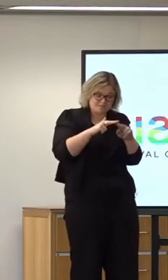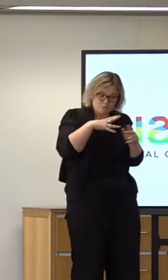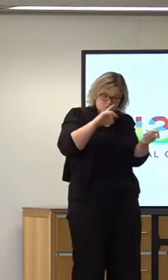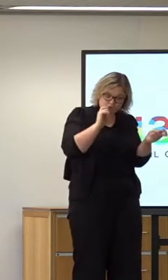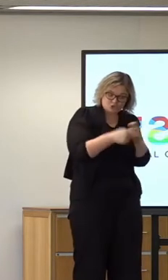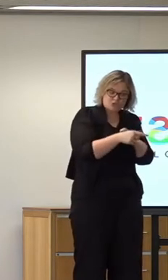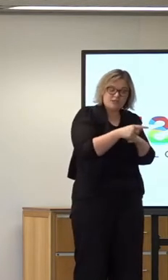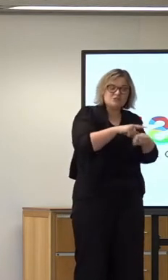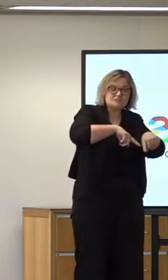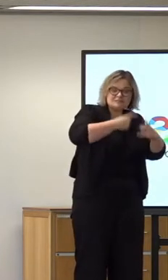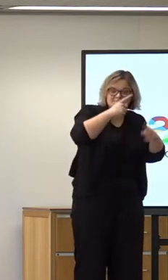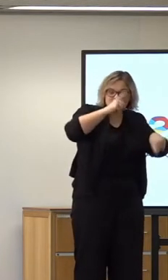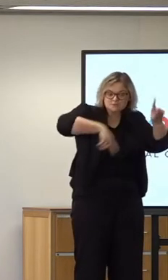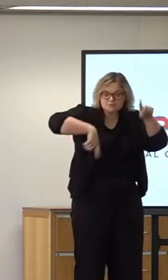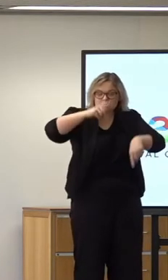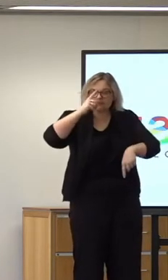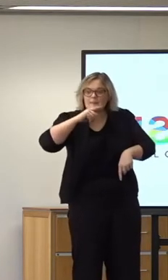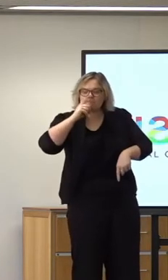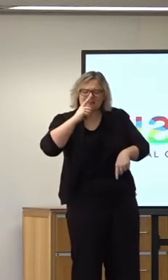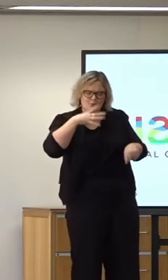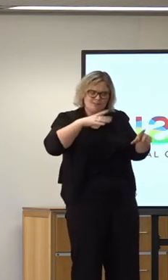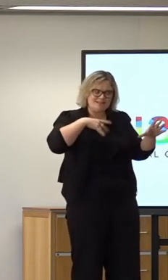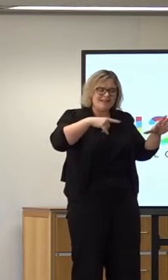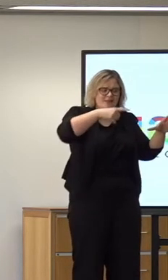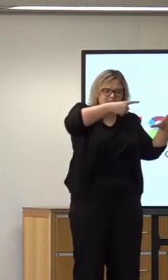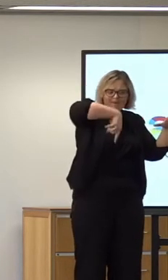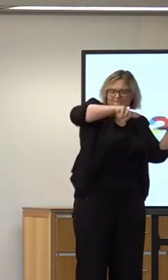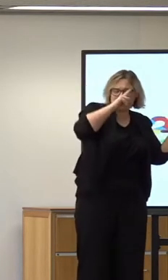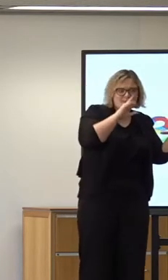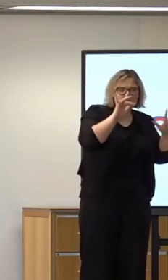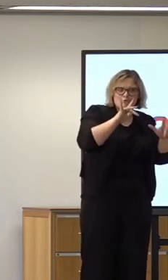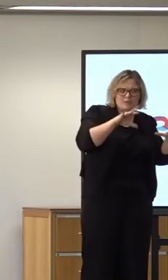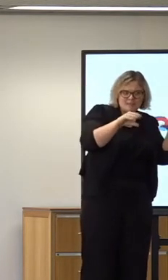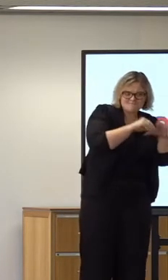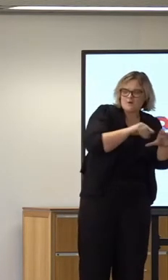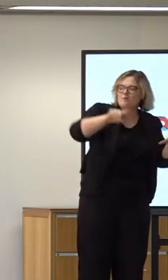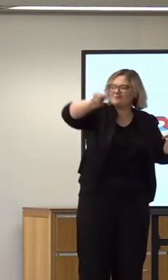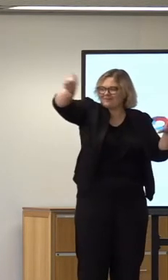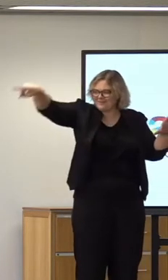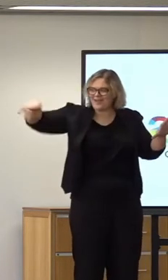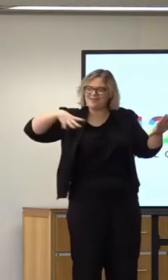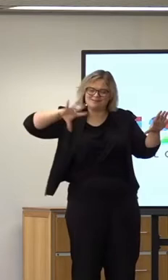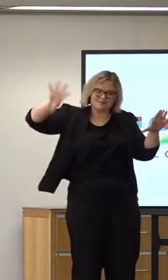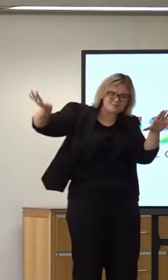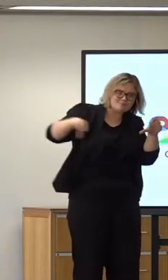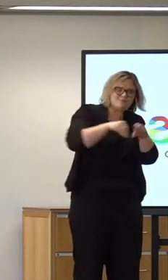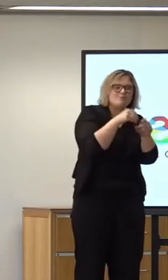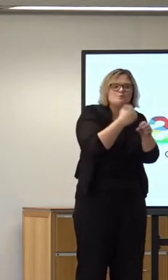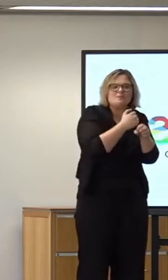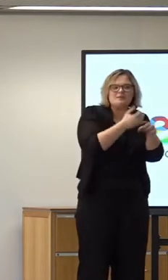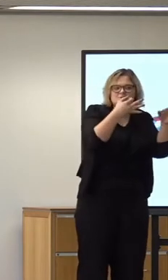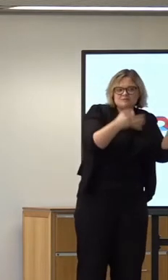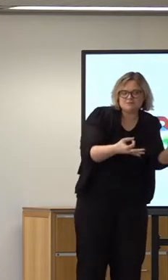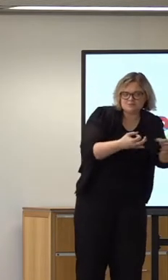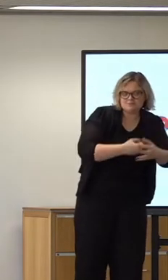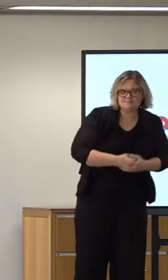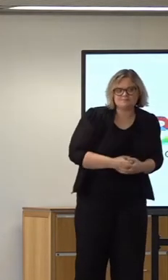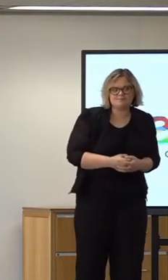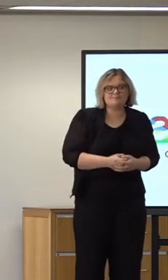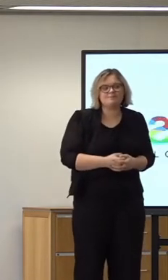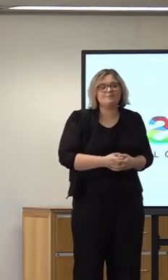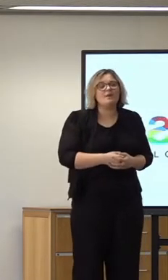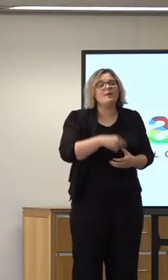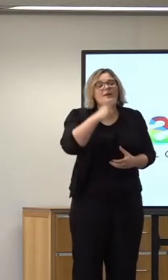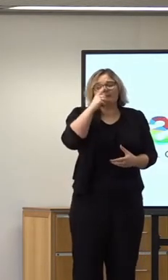different demographics and different races, they need to have those voices of those demographics and races within the decision-making. To have those voices